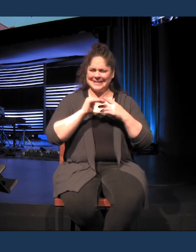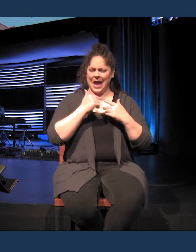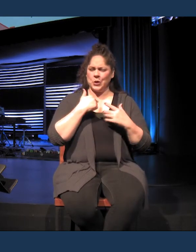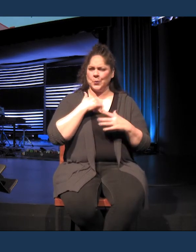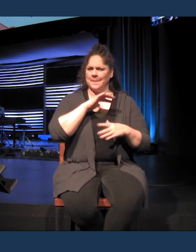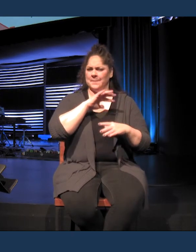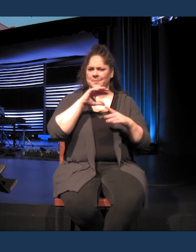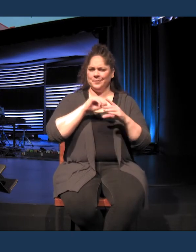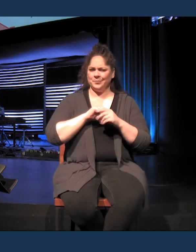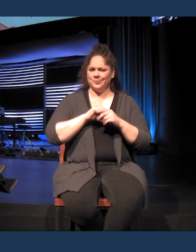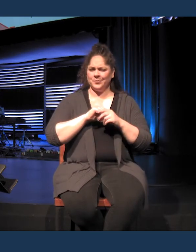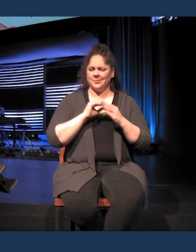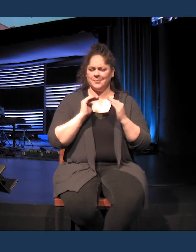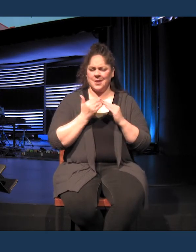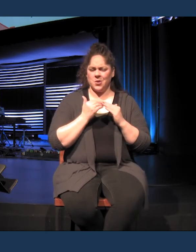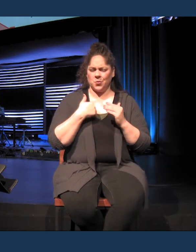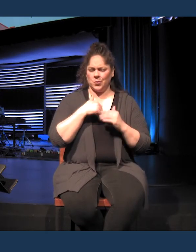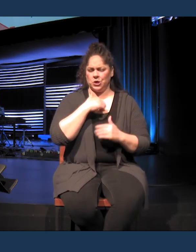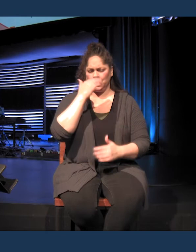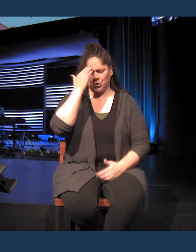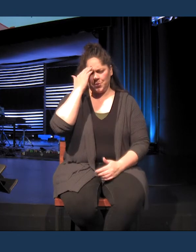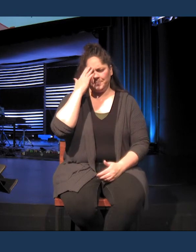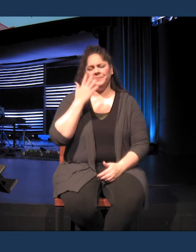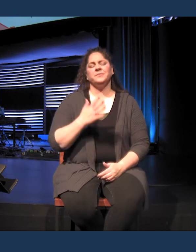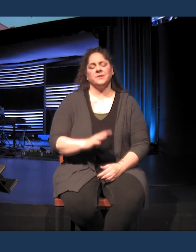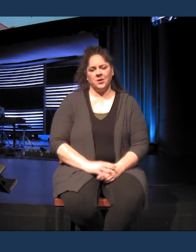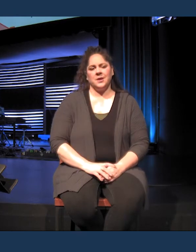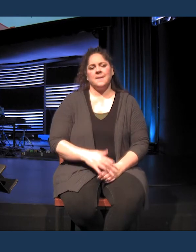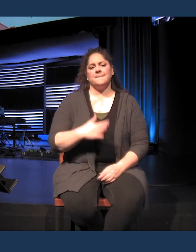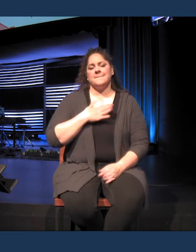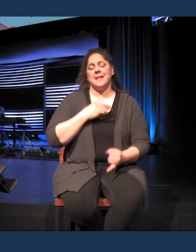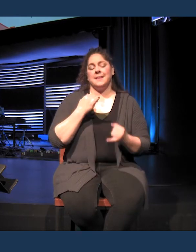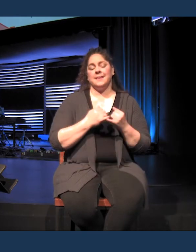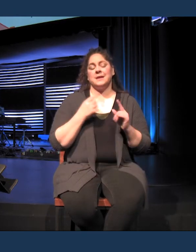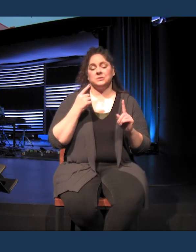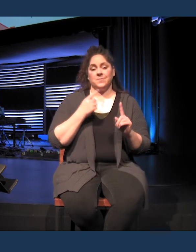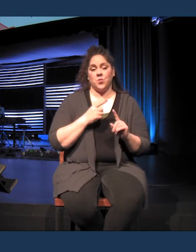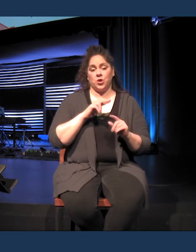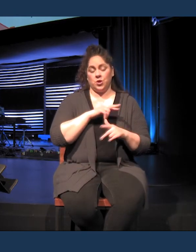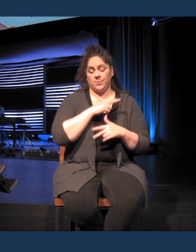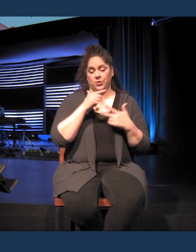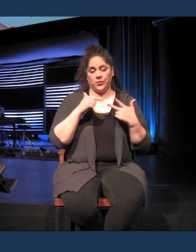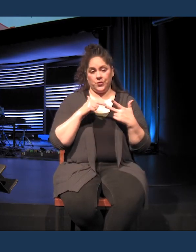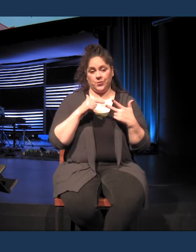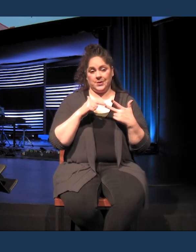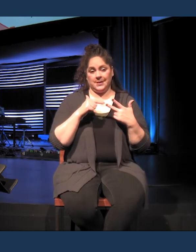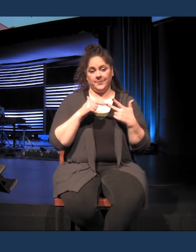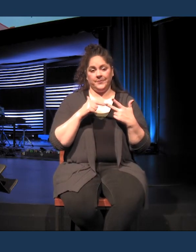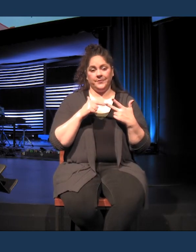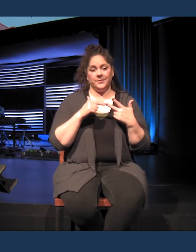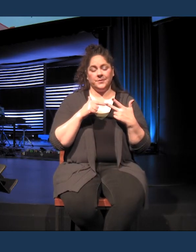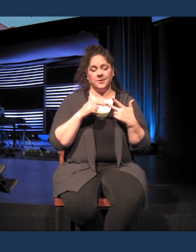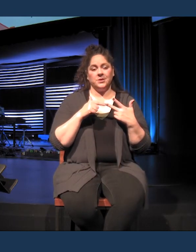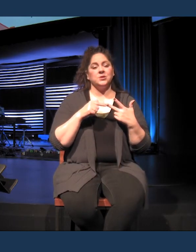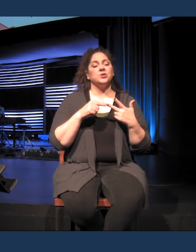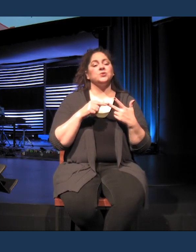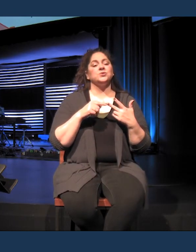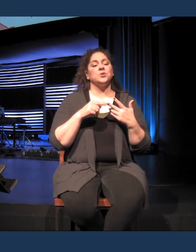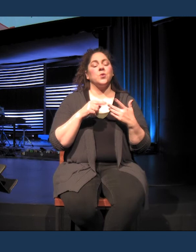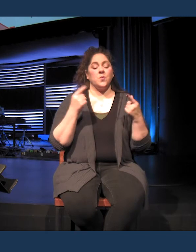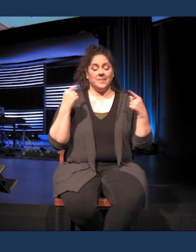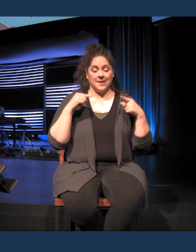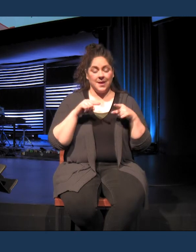in all of that is? Well, it brings me to my last point today. Number three is that alignment